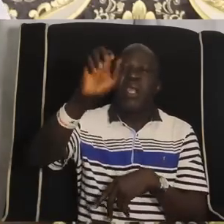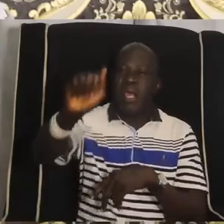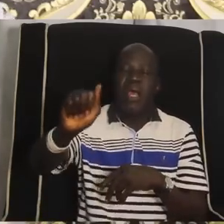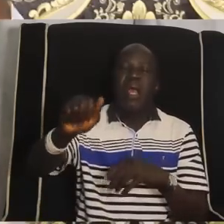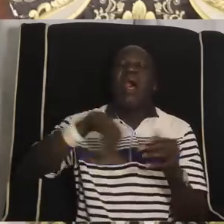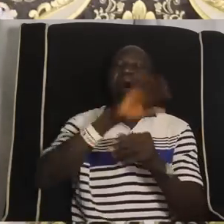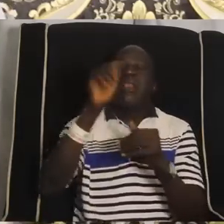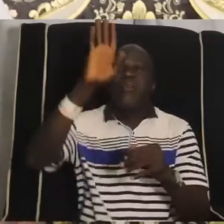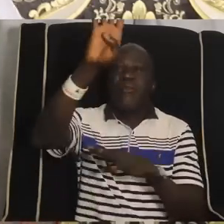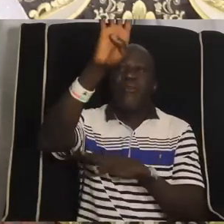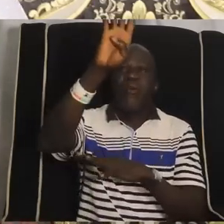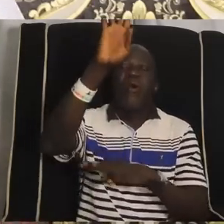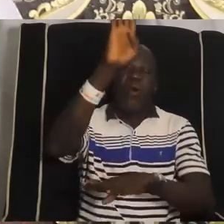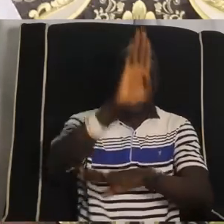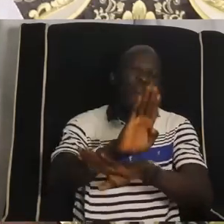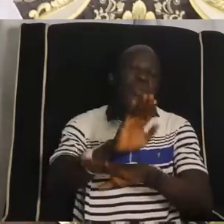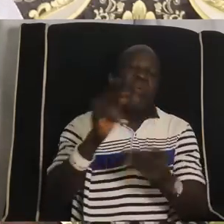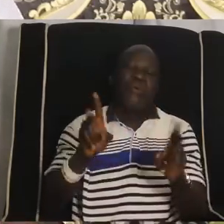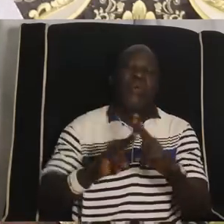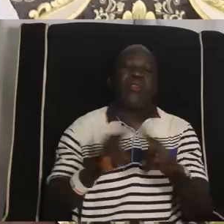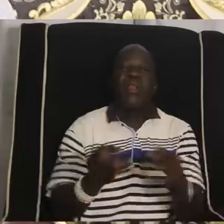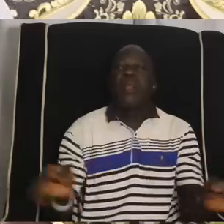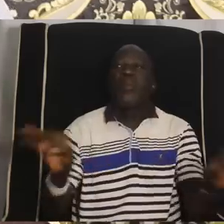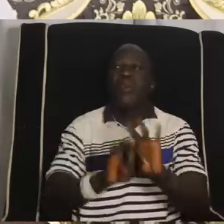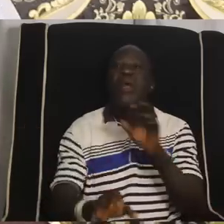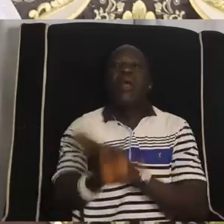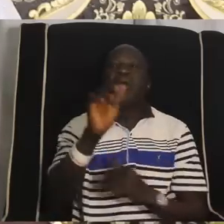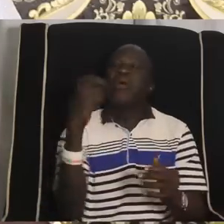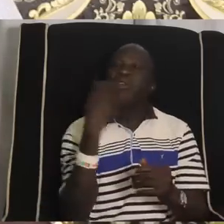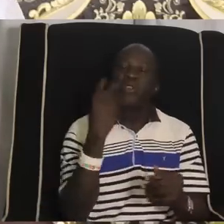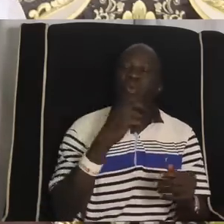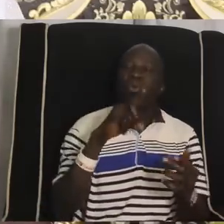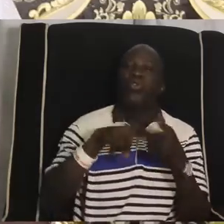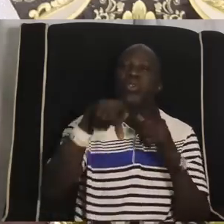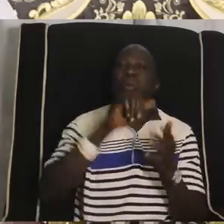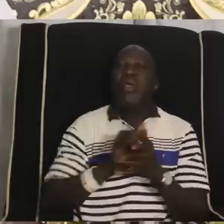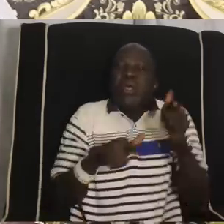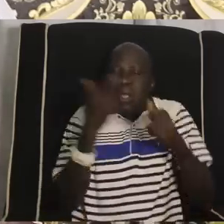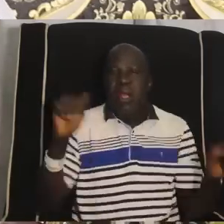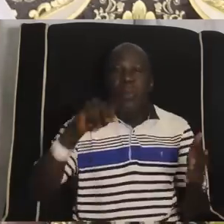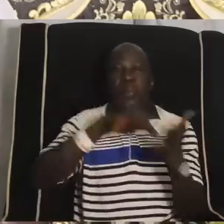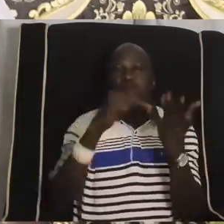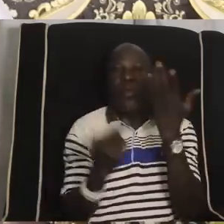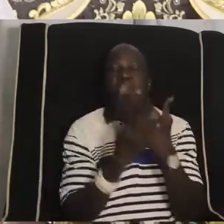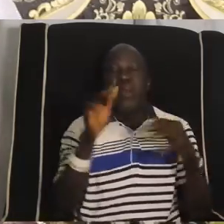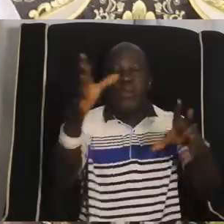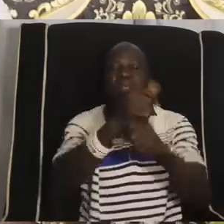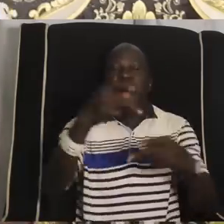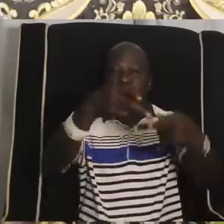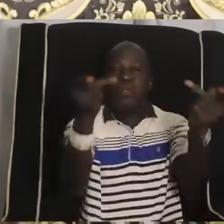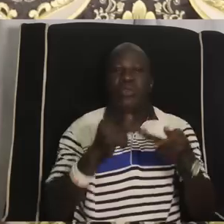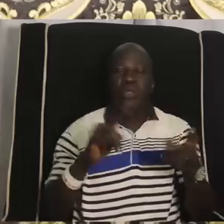By 4 p.m. It's very important. It's very important. You just spoke to me. It's very important. It's very important. It's